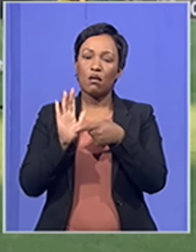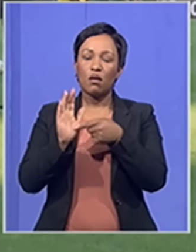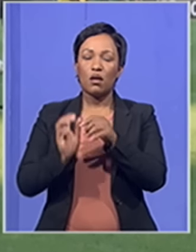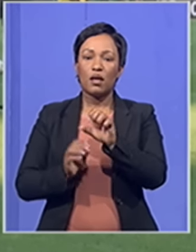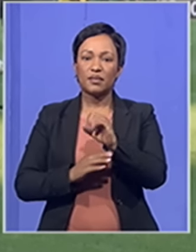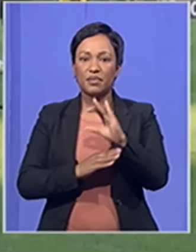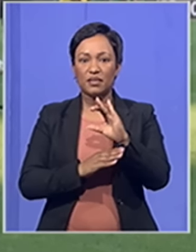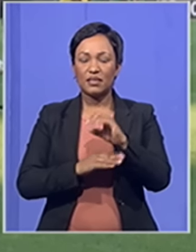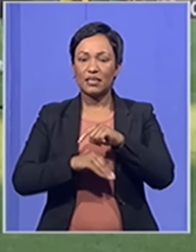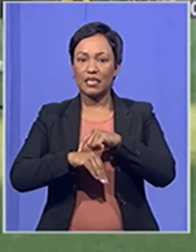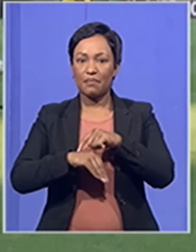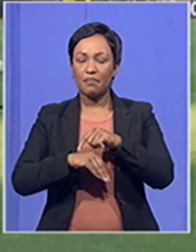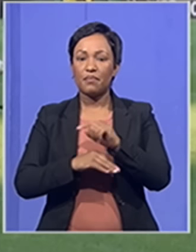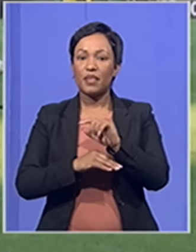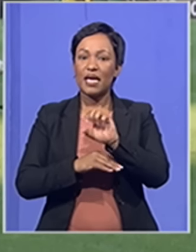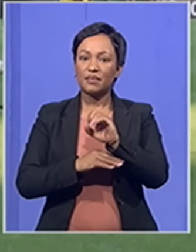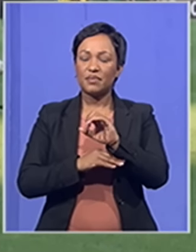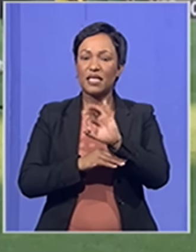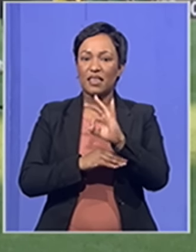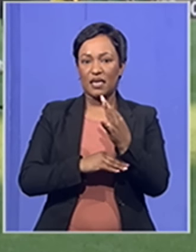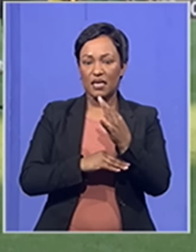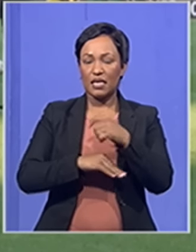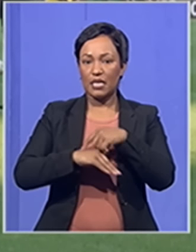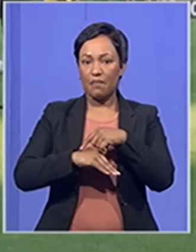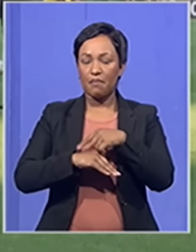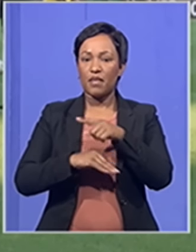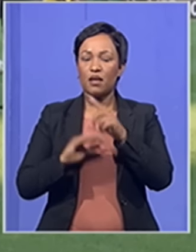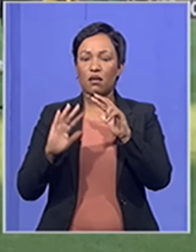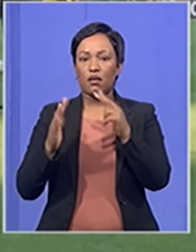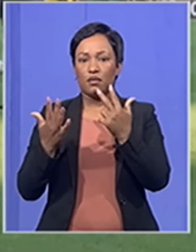SABC 3 ka moso ura ya 6 maitsiboa.